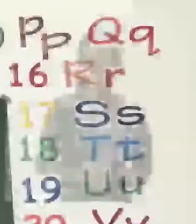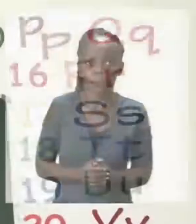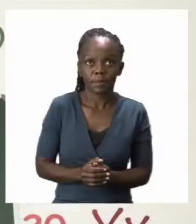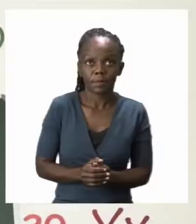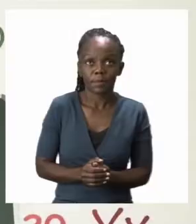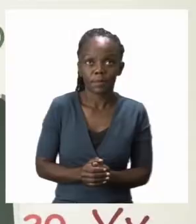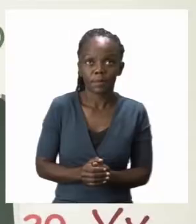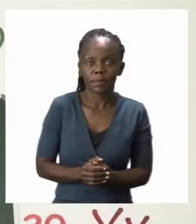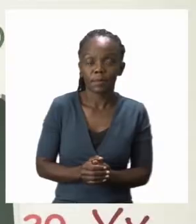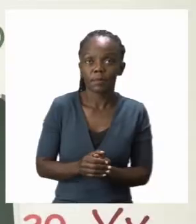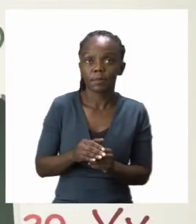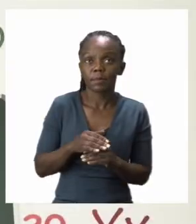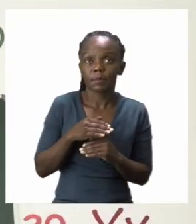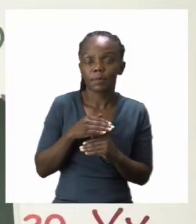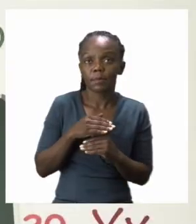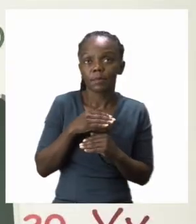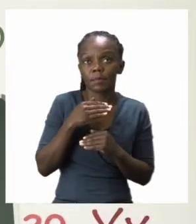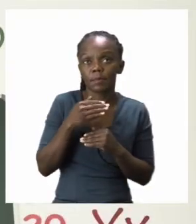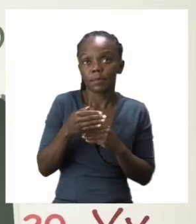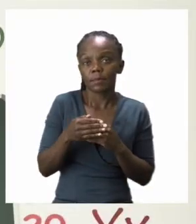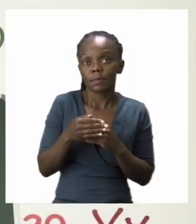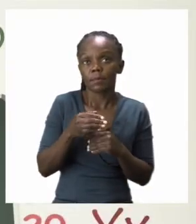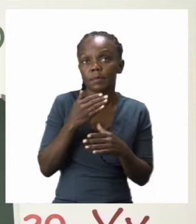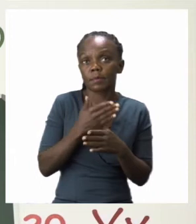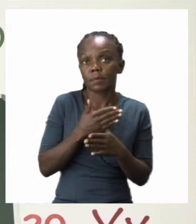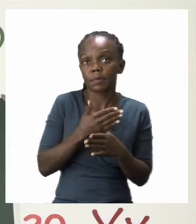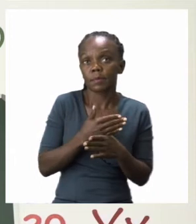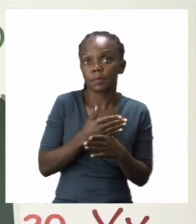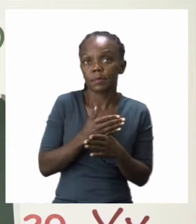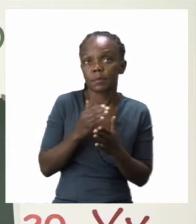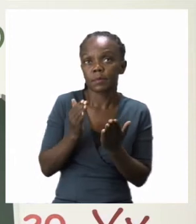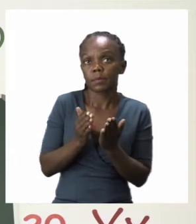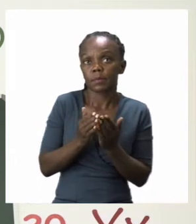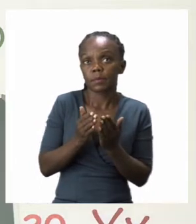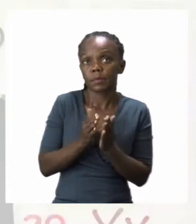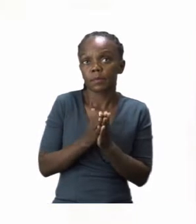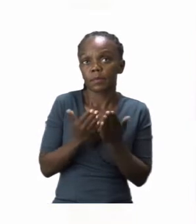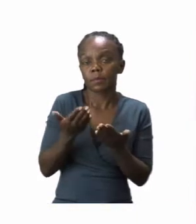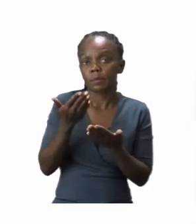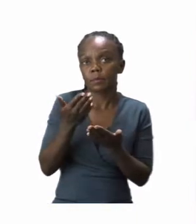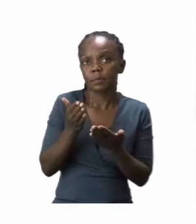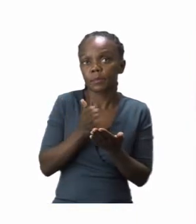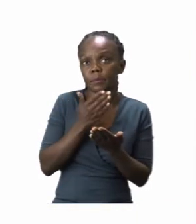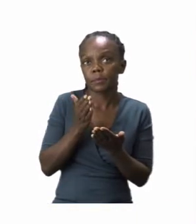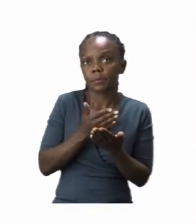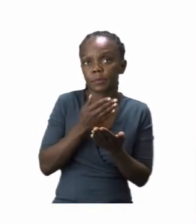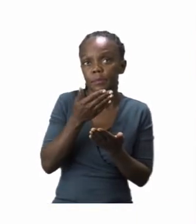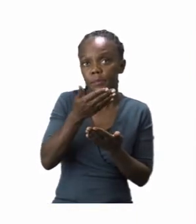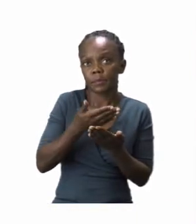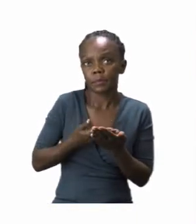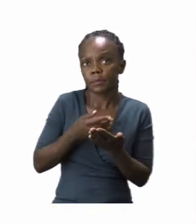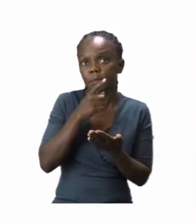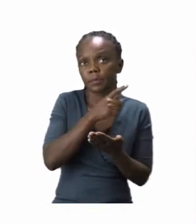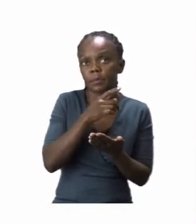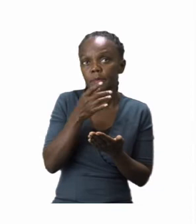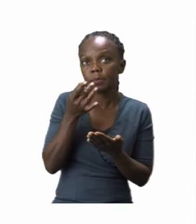For our next exercise, boys and girls, let's turn to page 18. On page 18, we